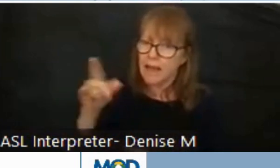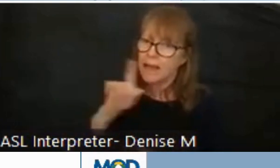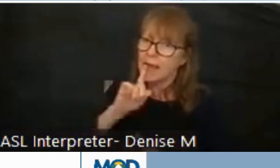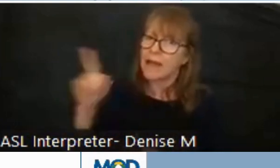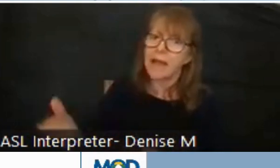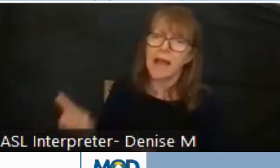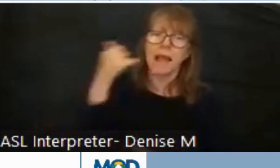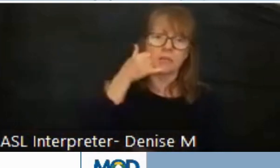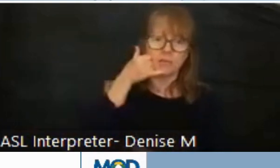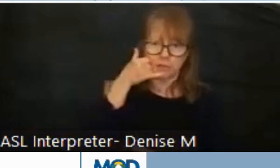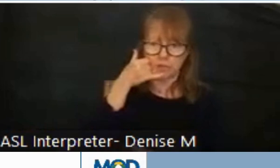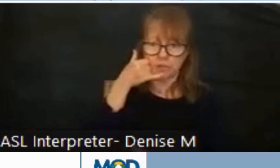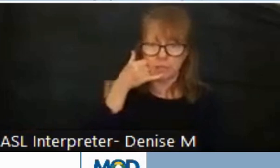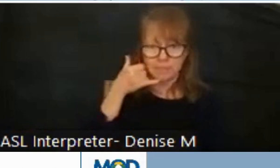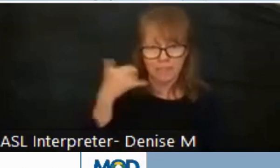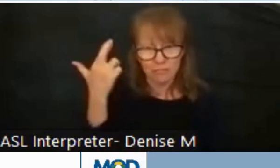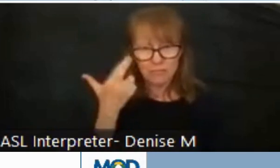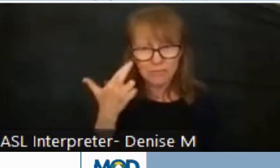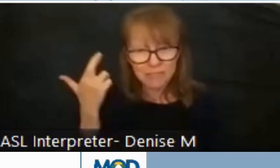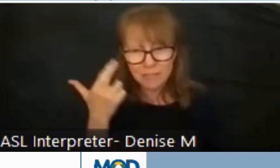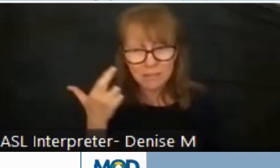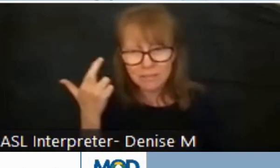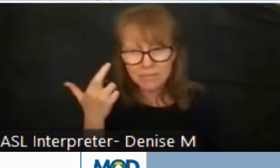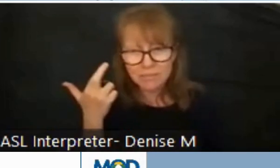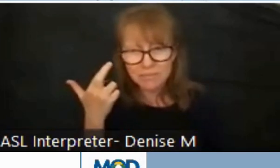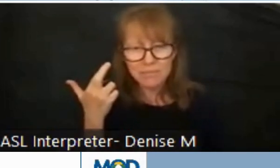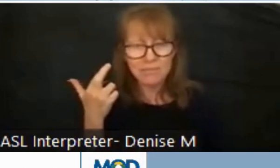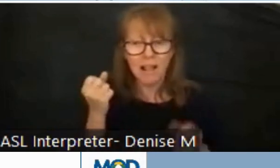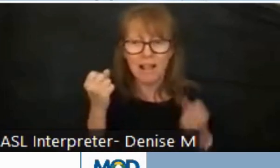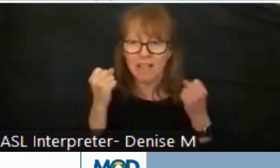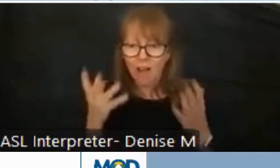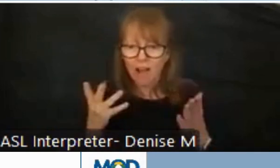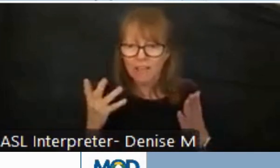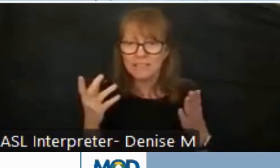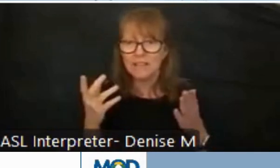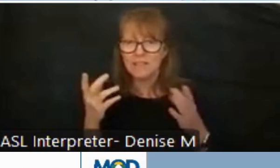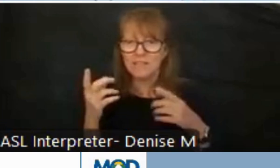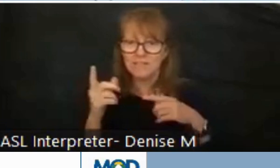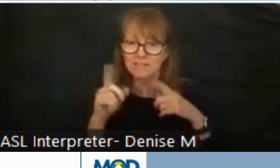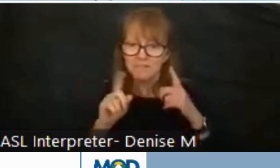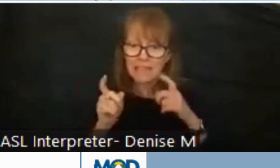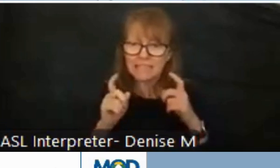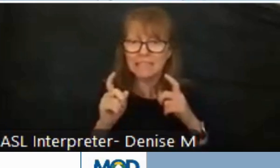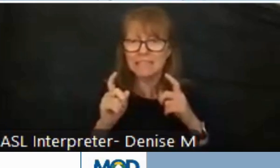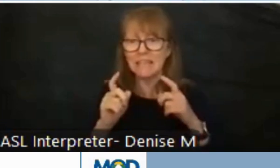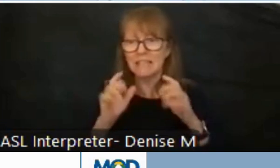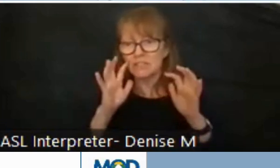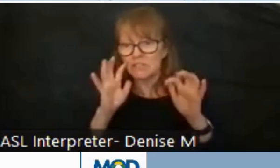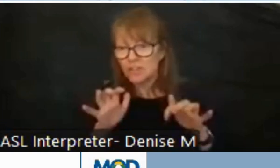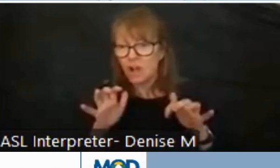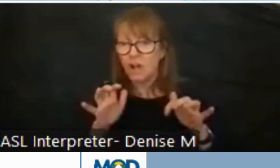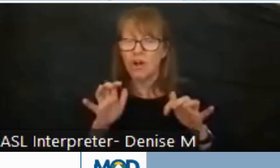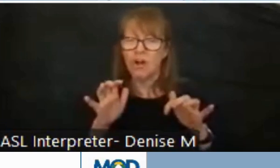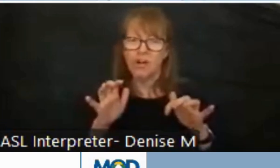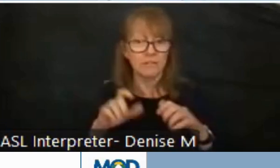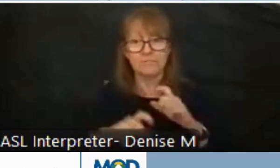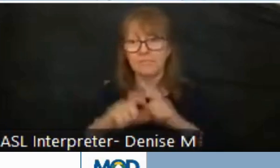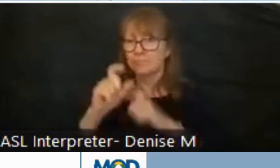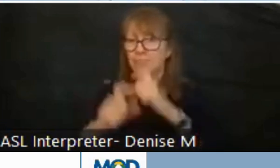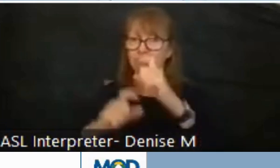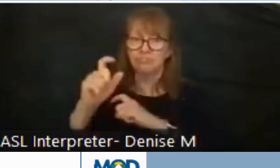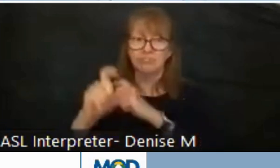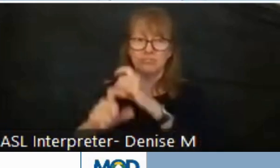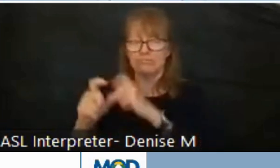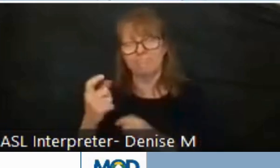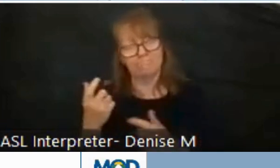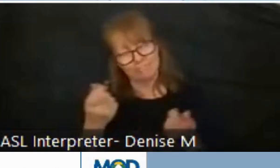Yes. So we have lots of faces there. So we agree that is unlikely to be reasonable because